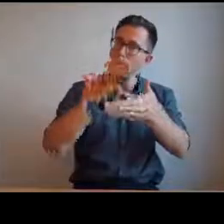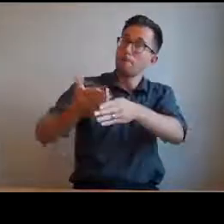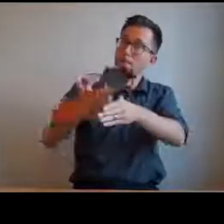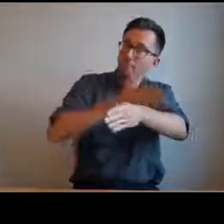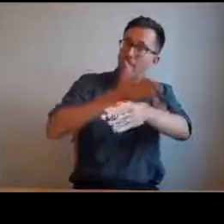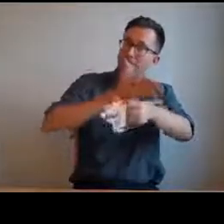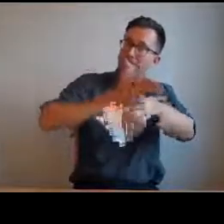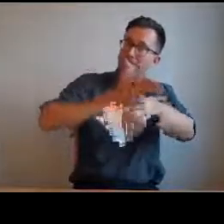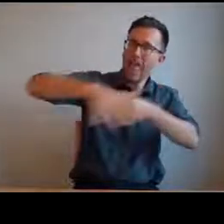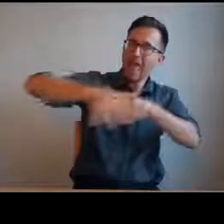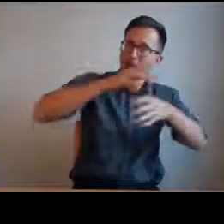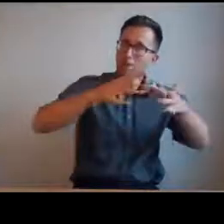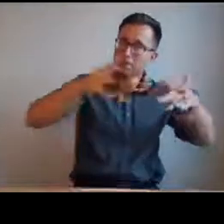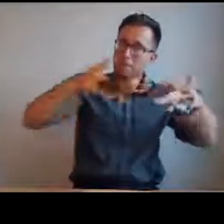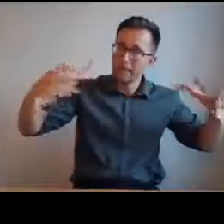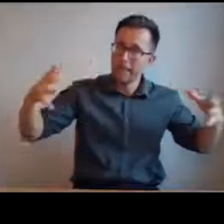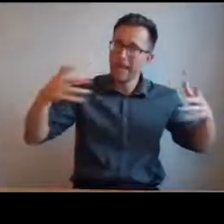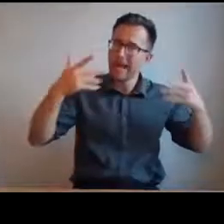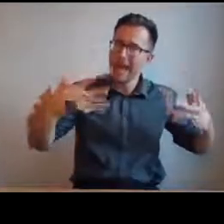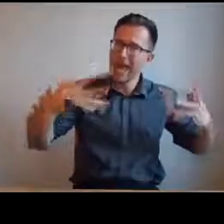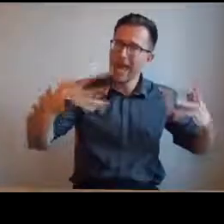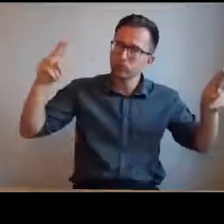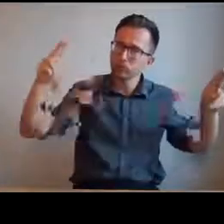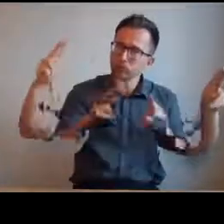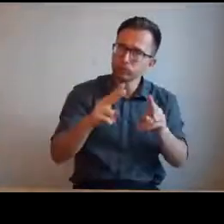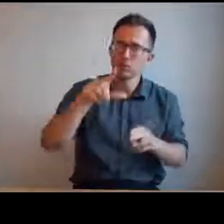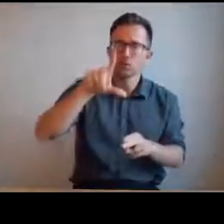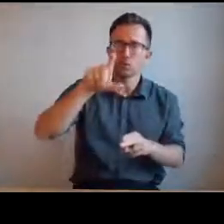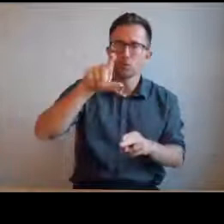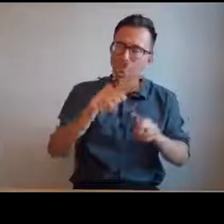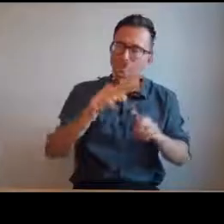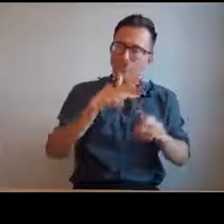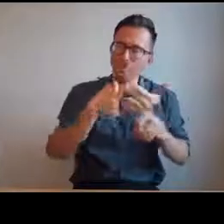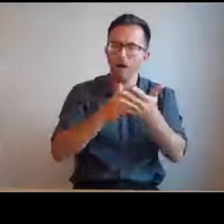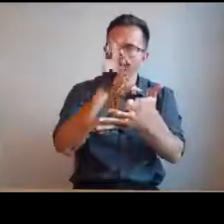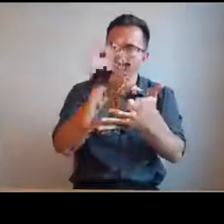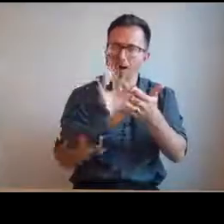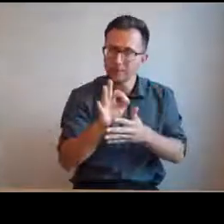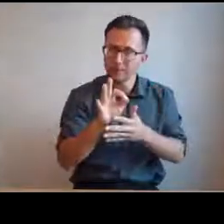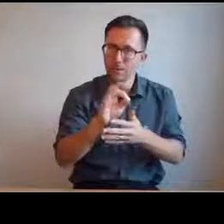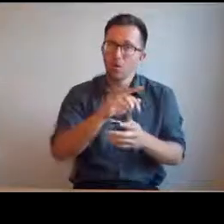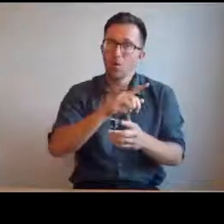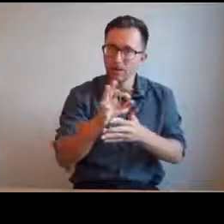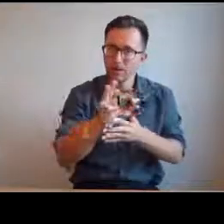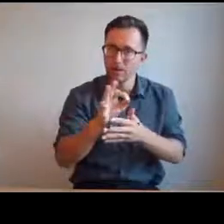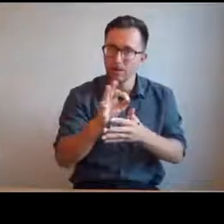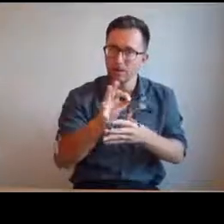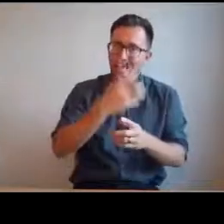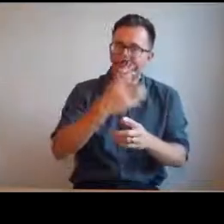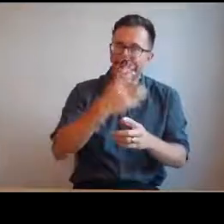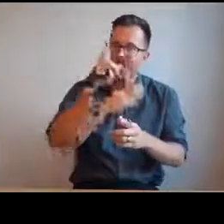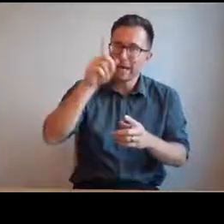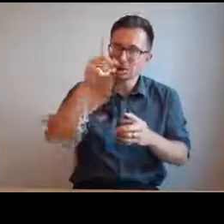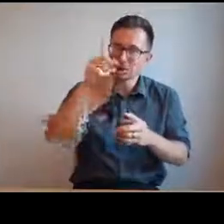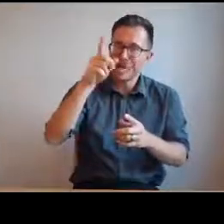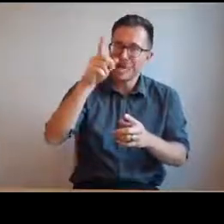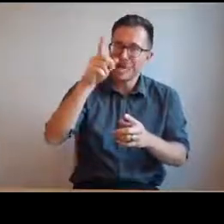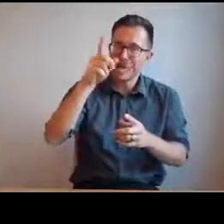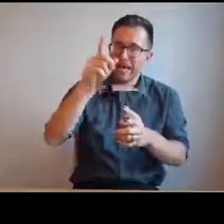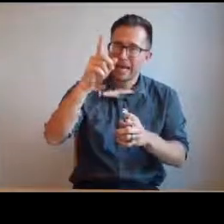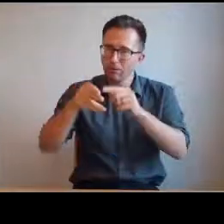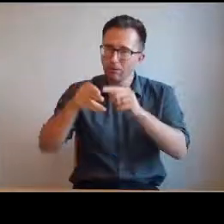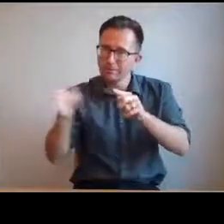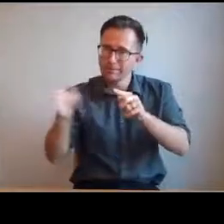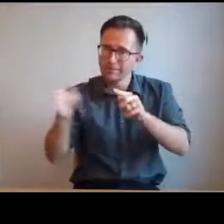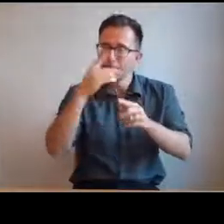required by 12.5% by refining and designing the utility diversions in some areas along the route.